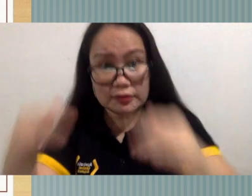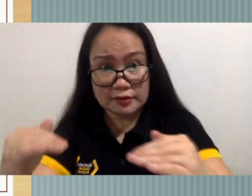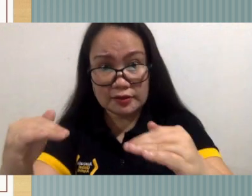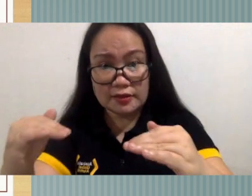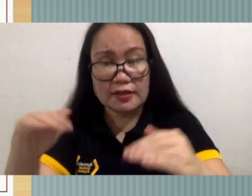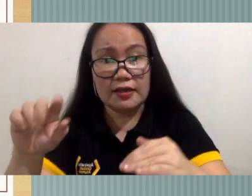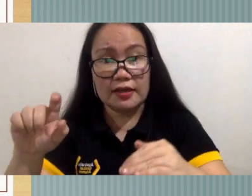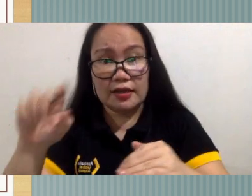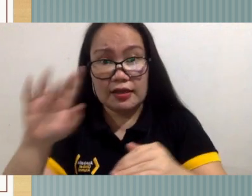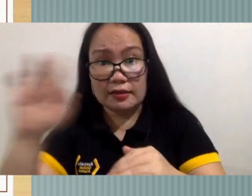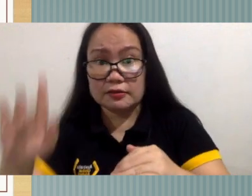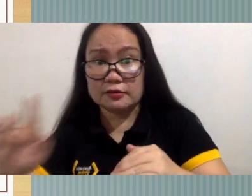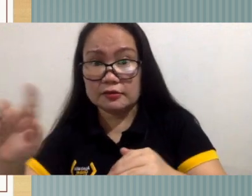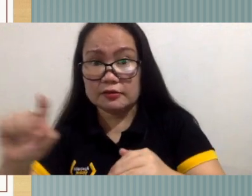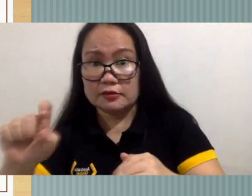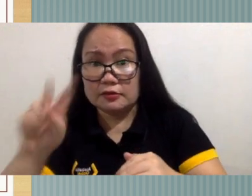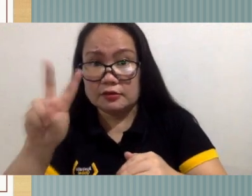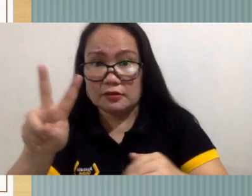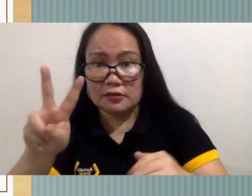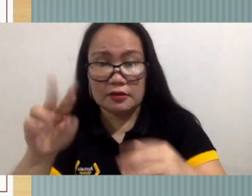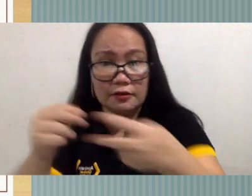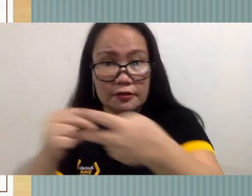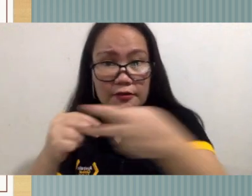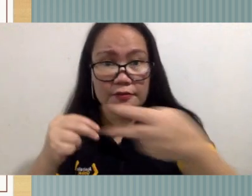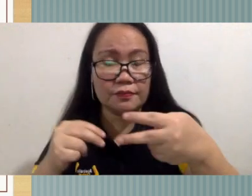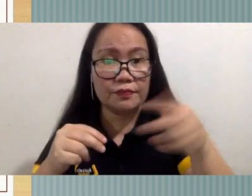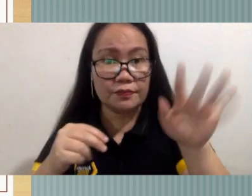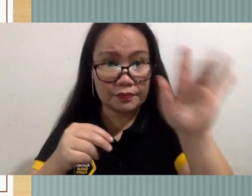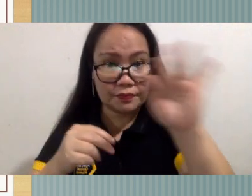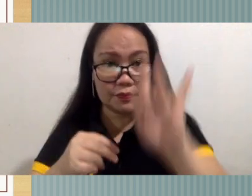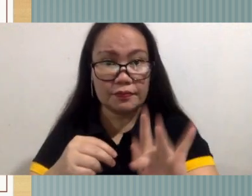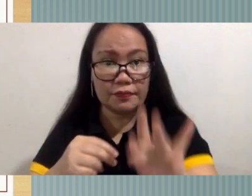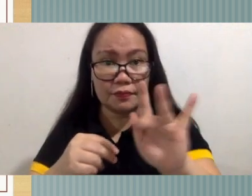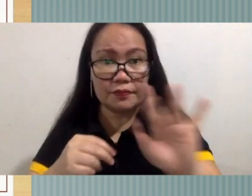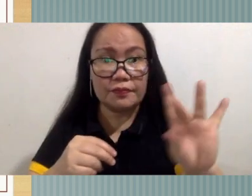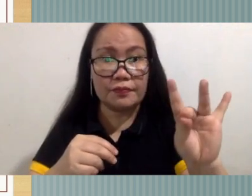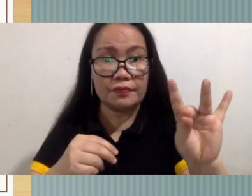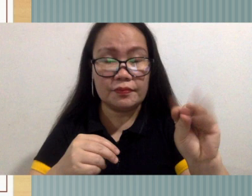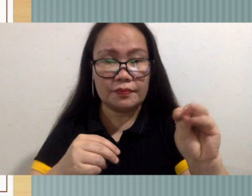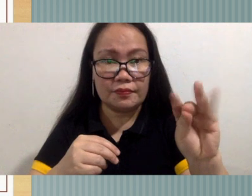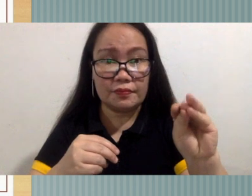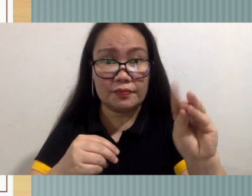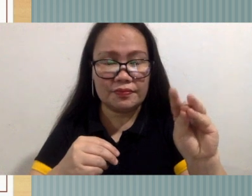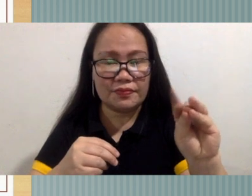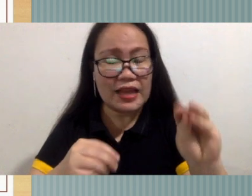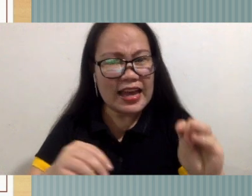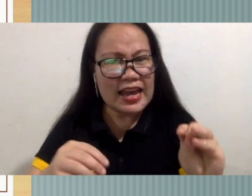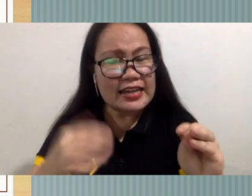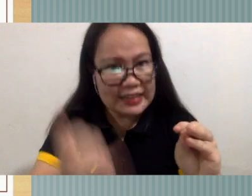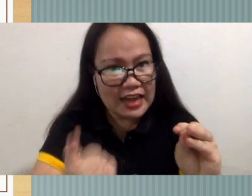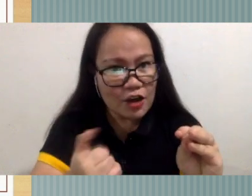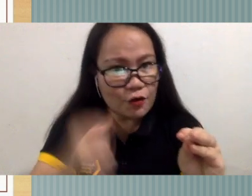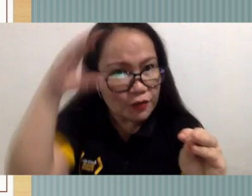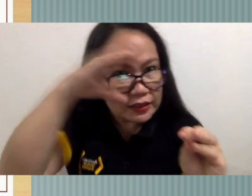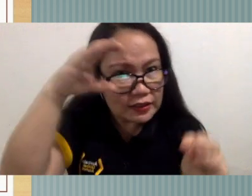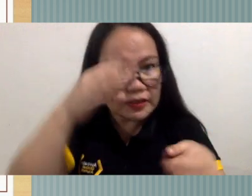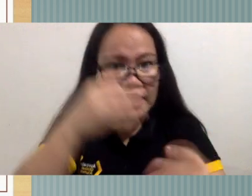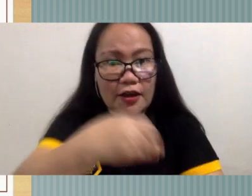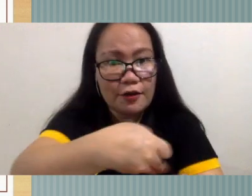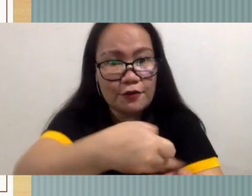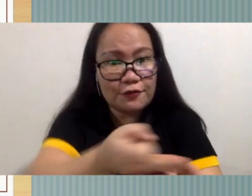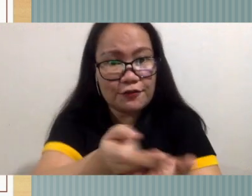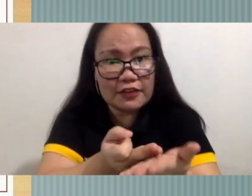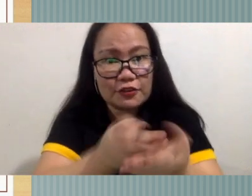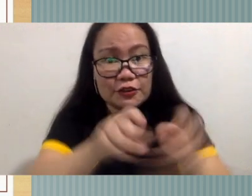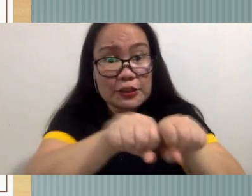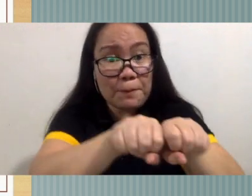both sides. We have square root of x squared is equal to square root of 80. So, let us now find